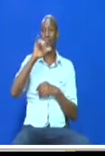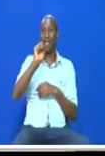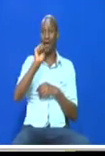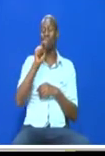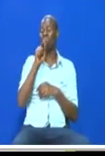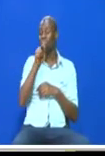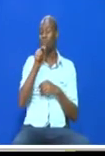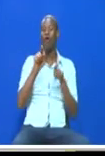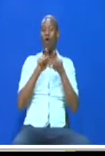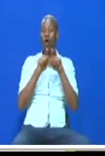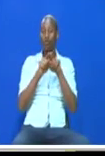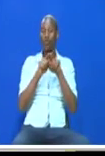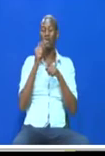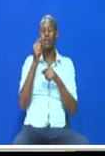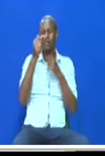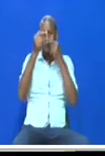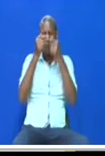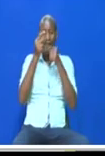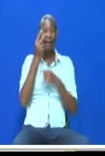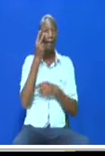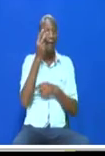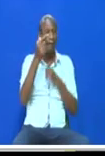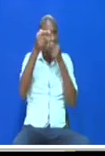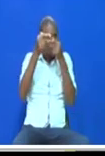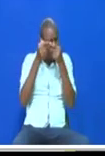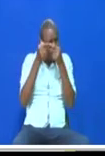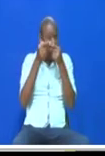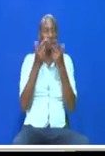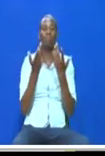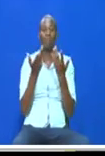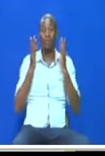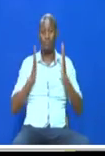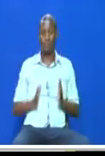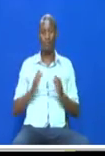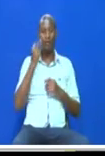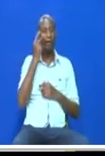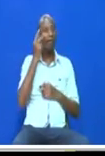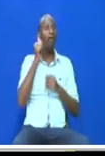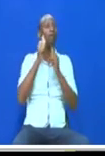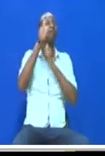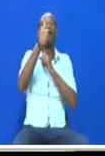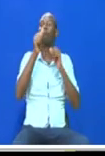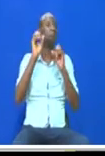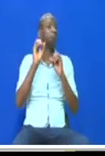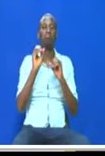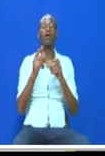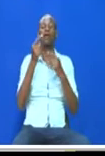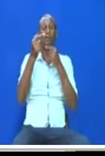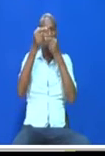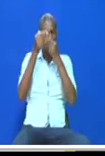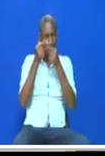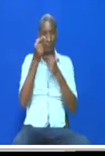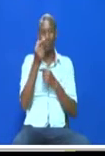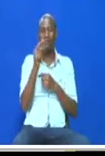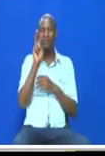Myopia is also called short-sightedness. A person is short-sighted. What does that mean?